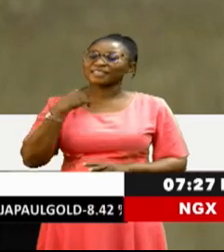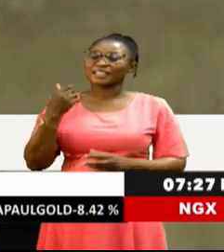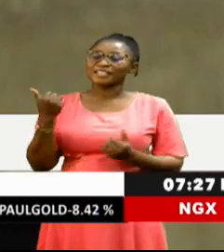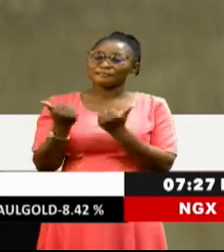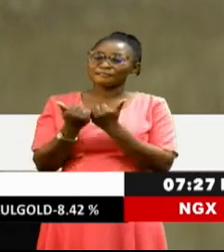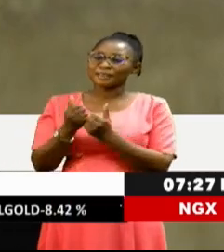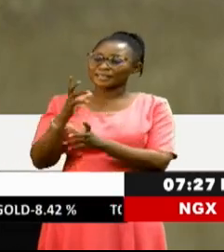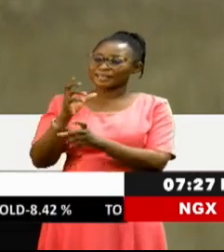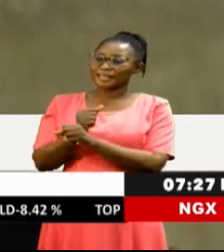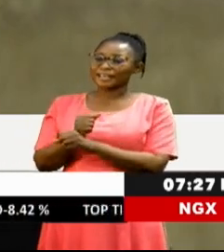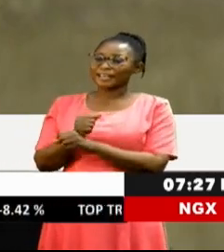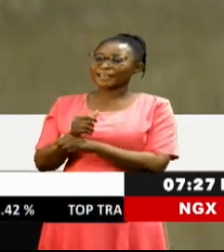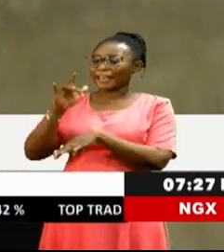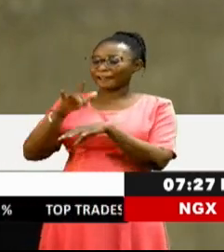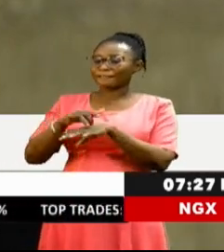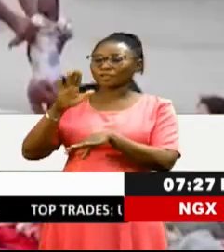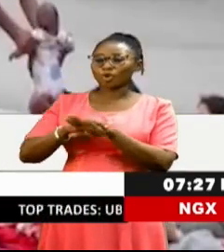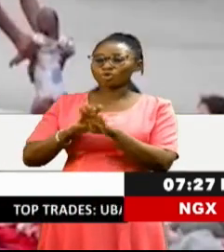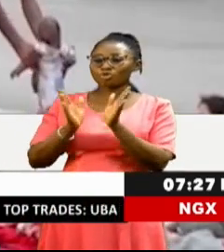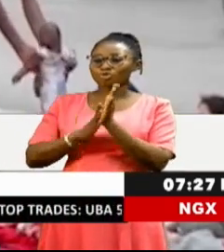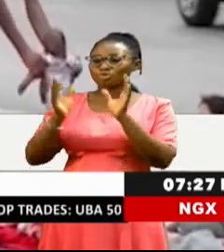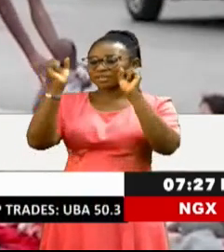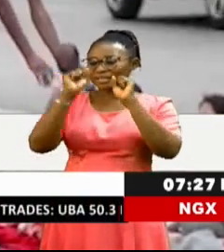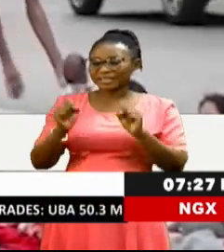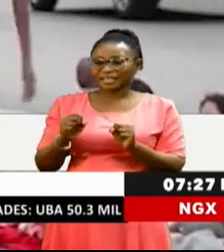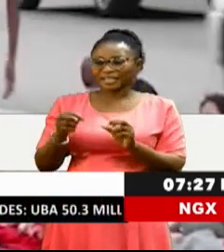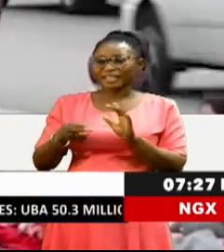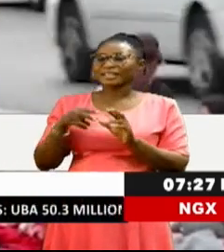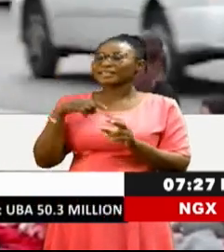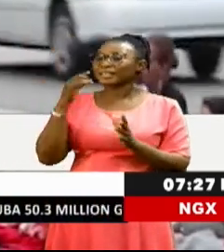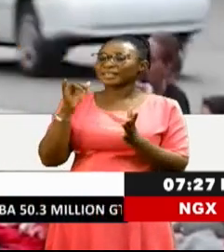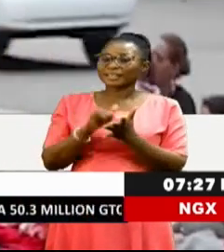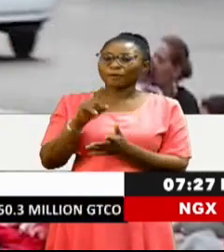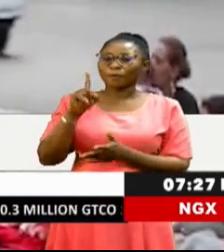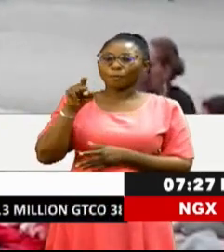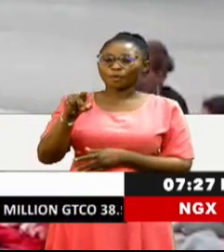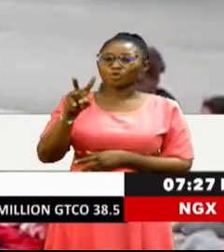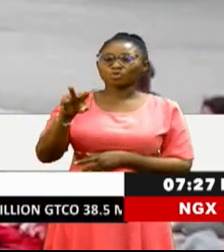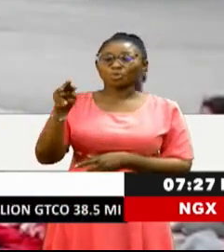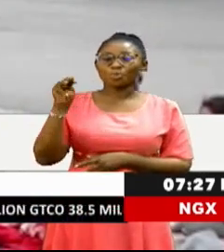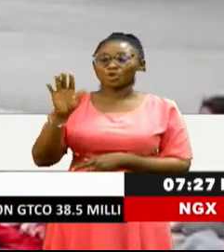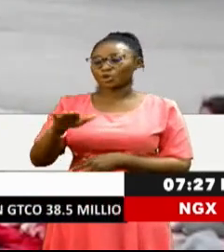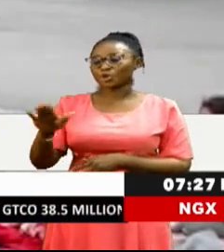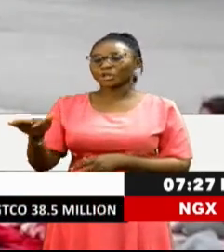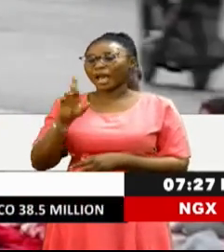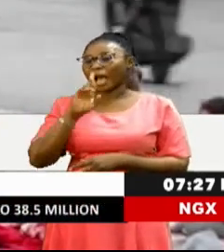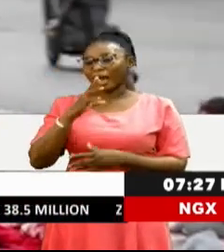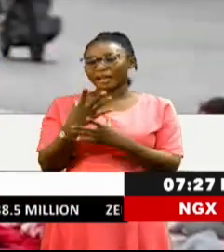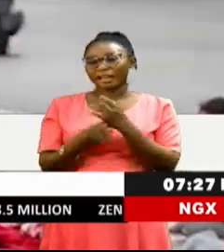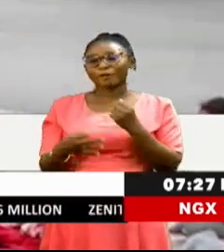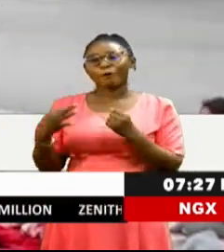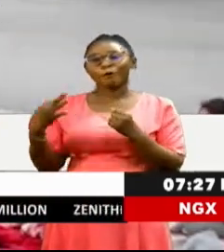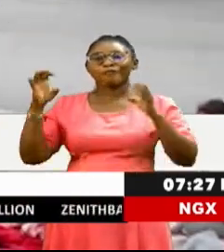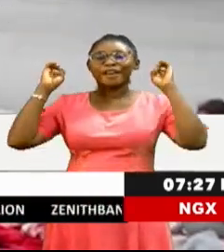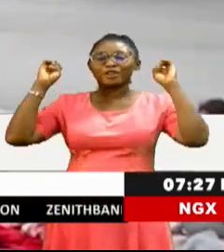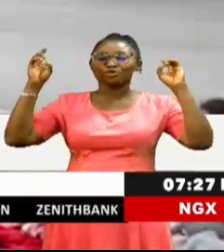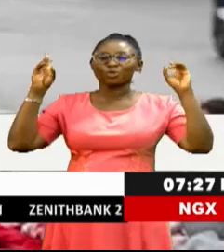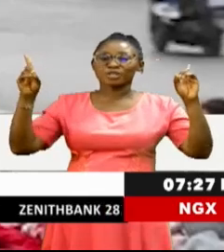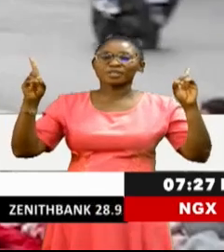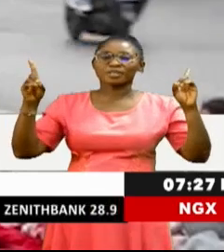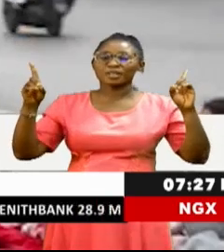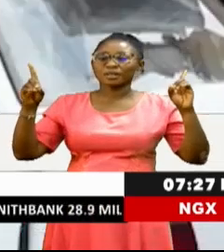toll on the country's school system. He revealed that 1.2 million children are deprived of education.